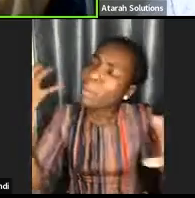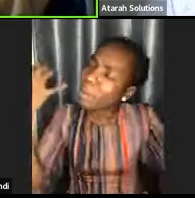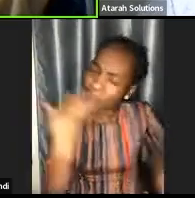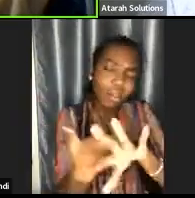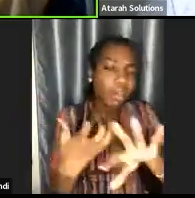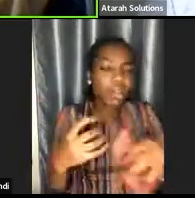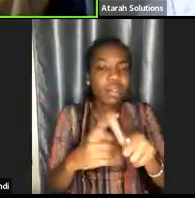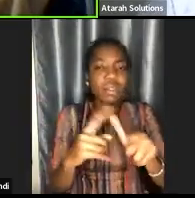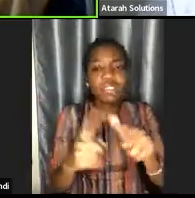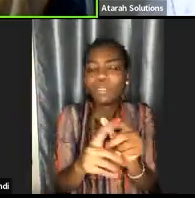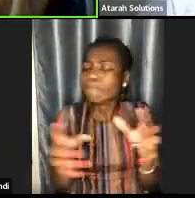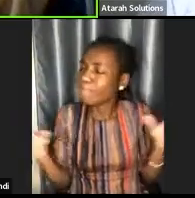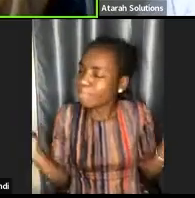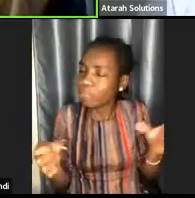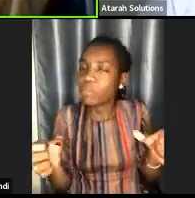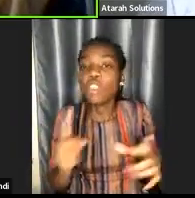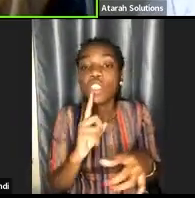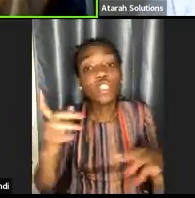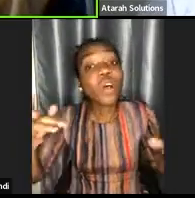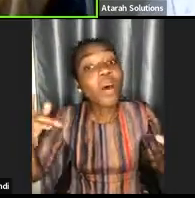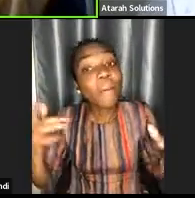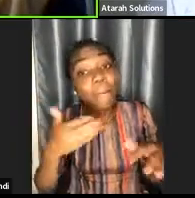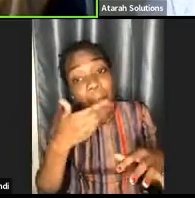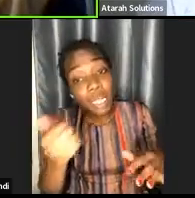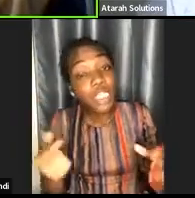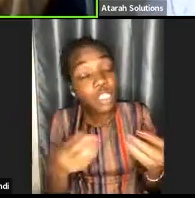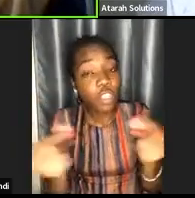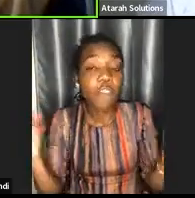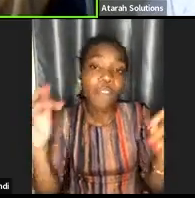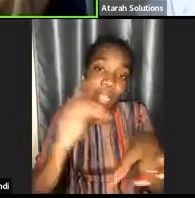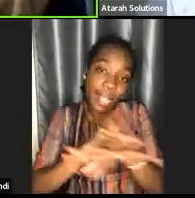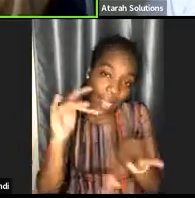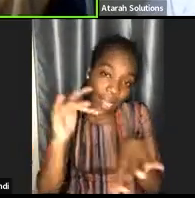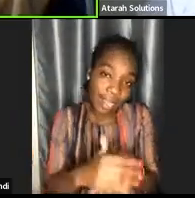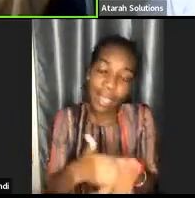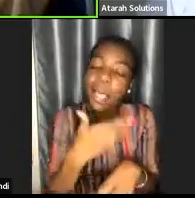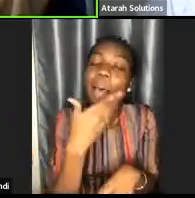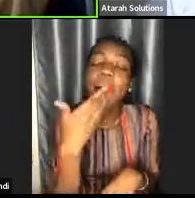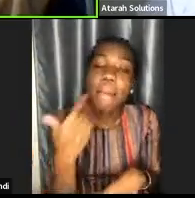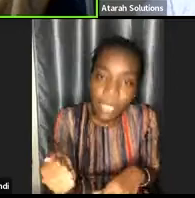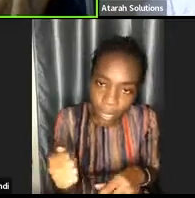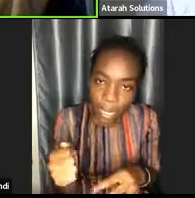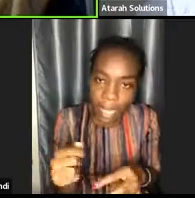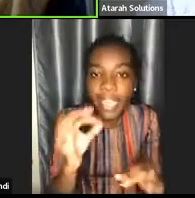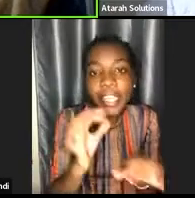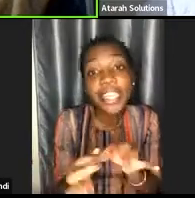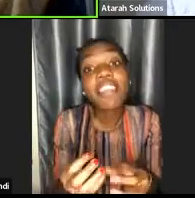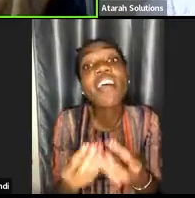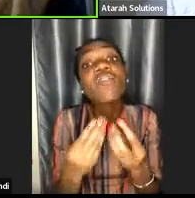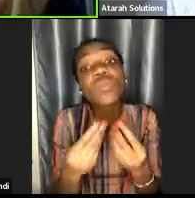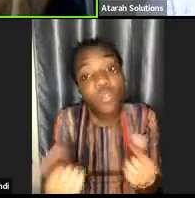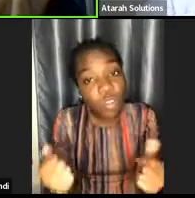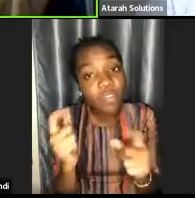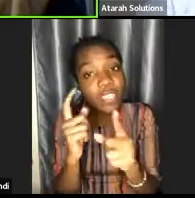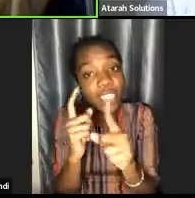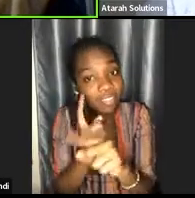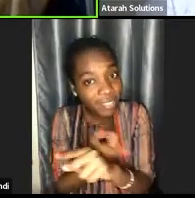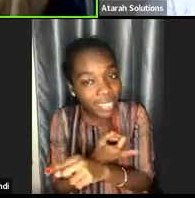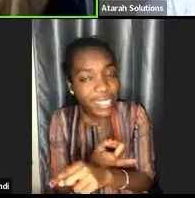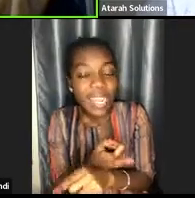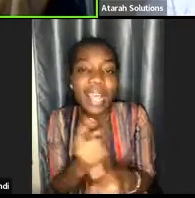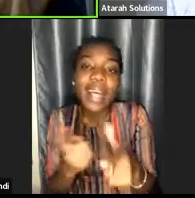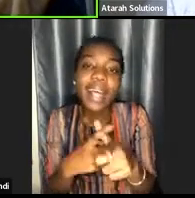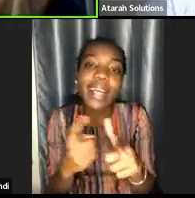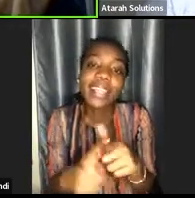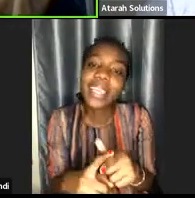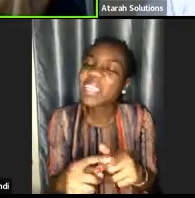the earlier a dispute is resolved, the better. If it is resolved at differences, then less efforts are